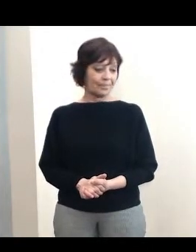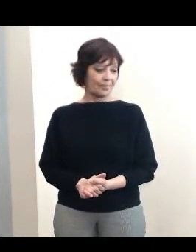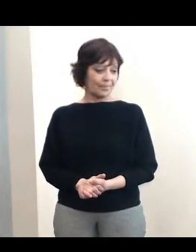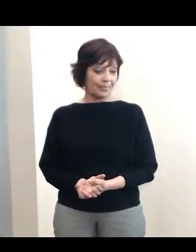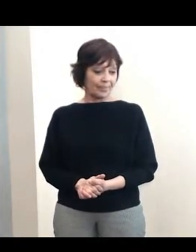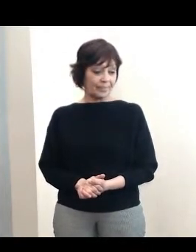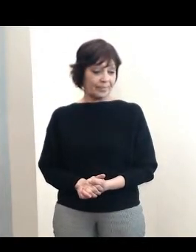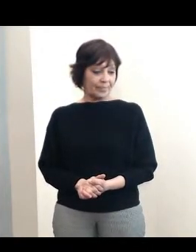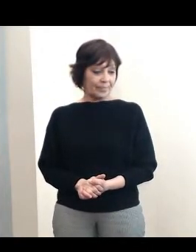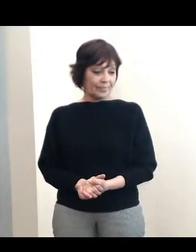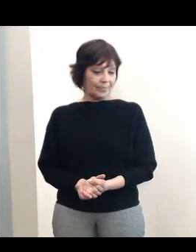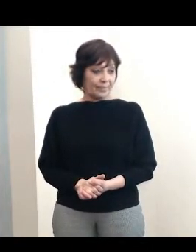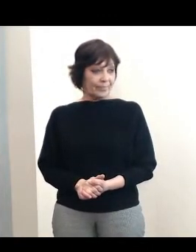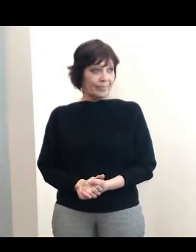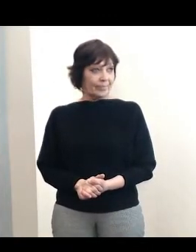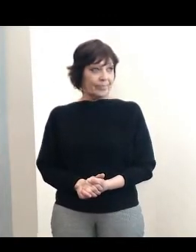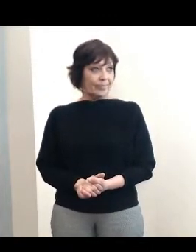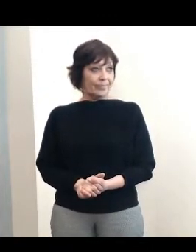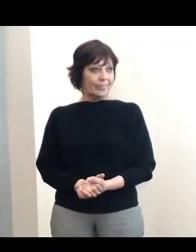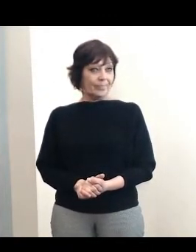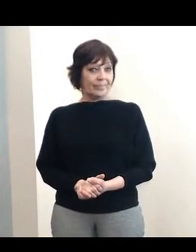lines.